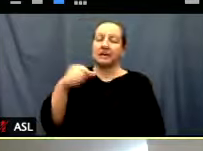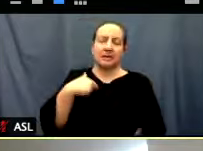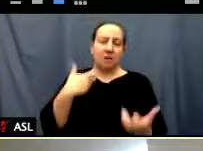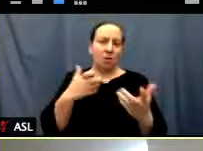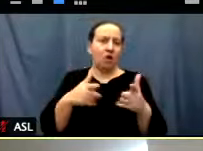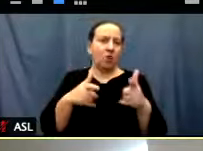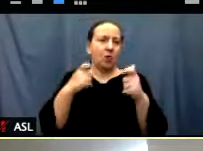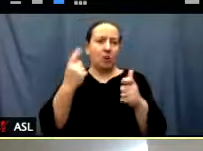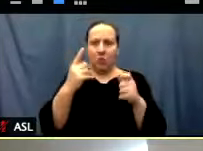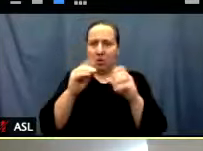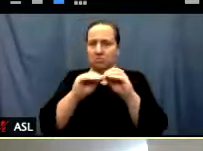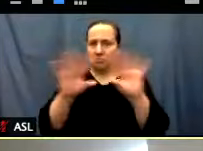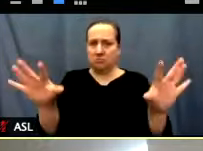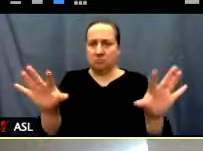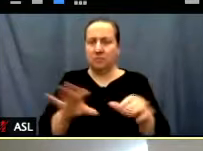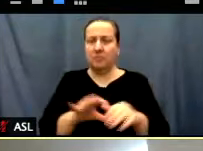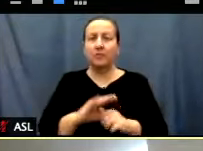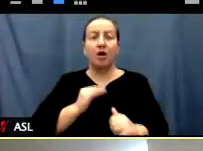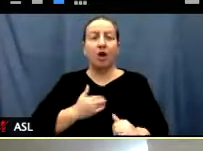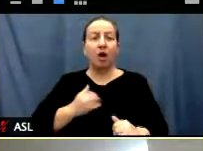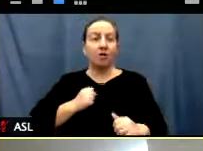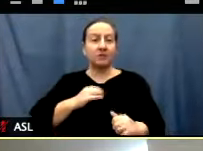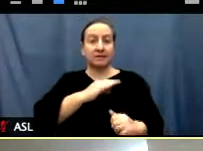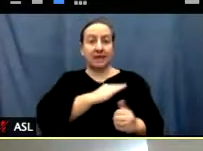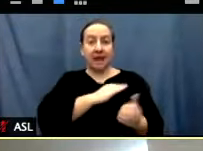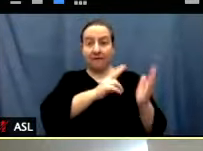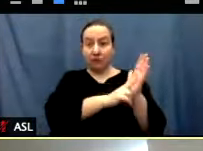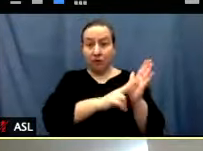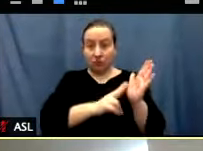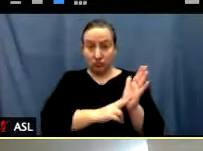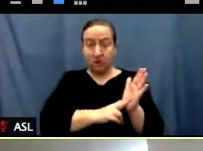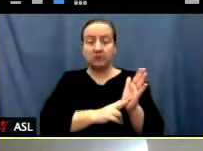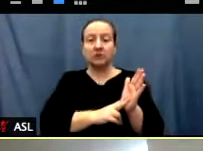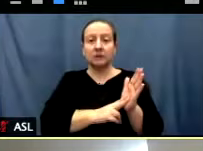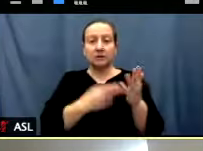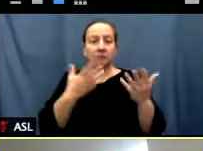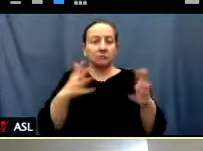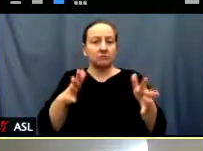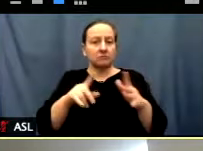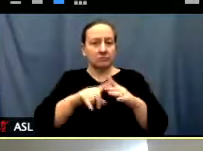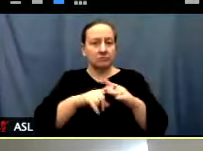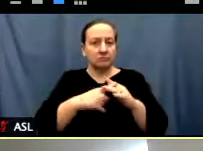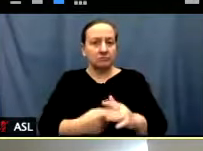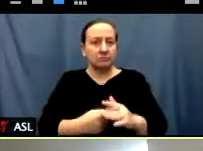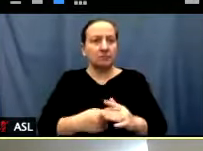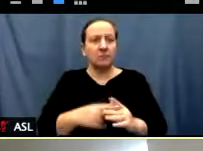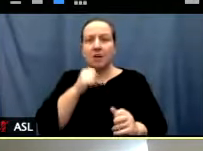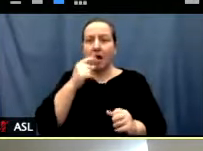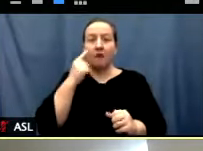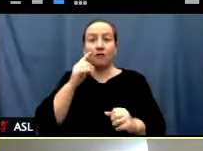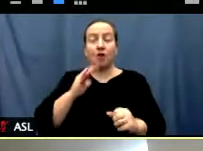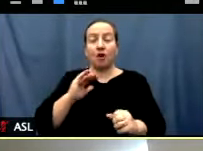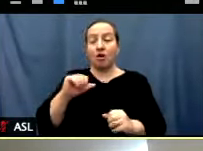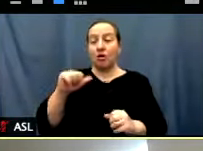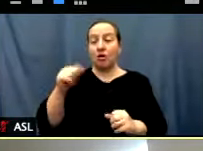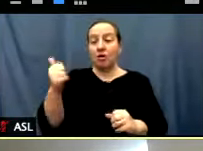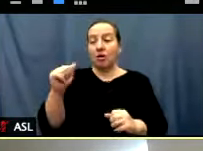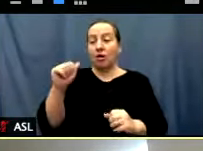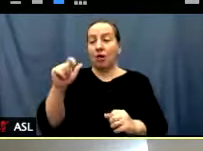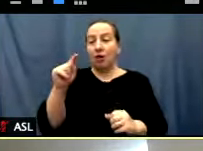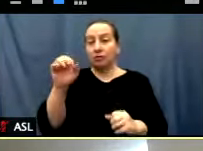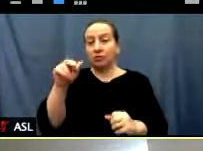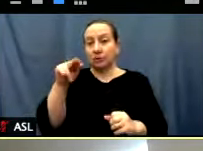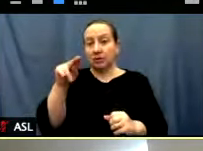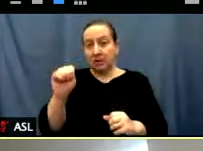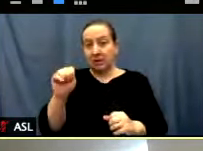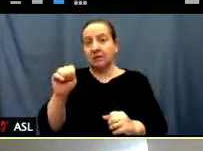quick clarification. Our staffing contracts have been activated, not for our alternate care sites. Our staffing contracts